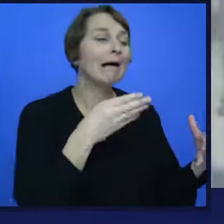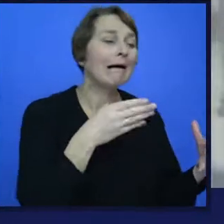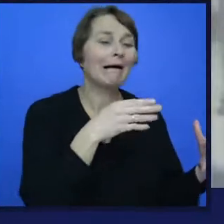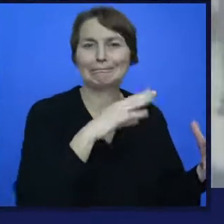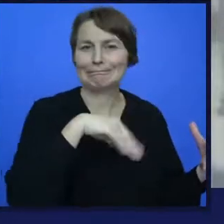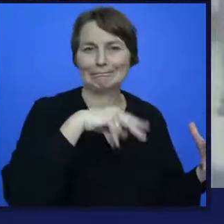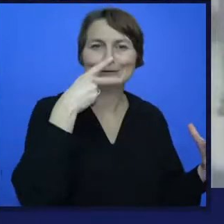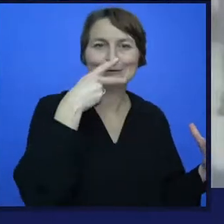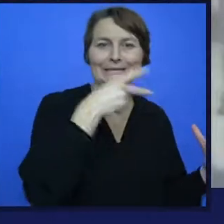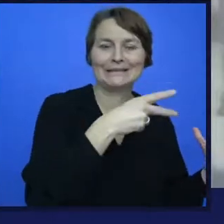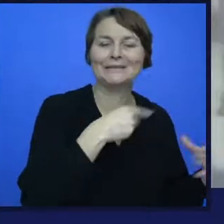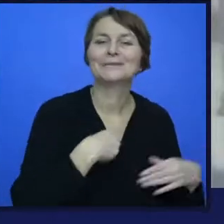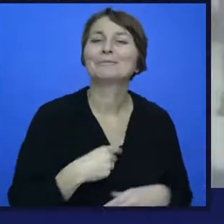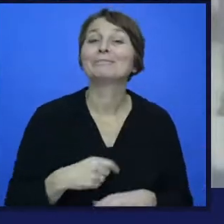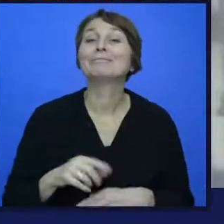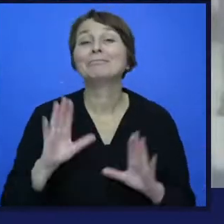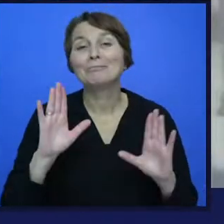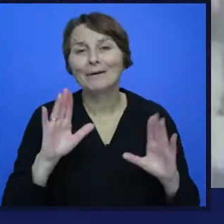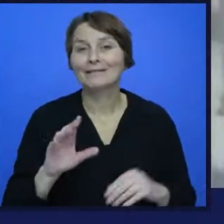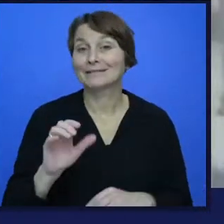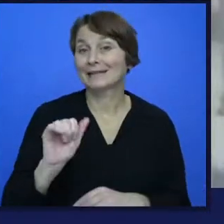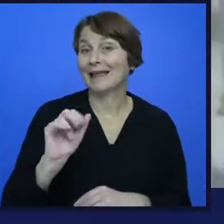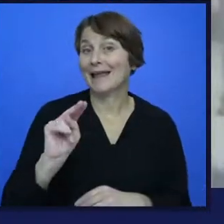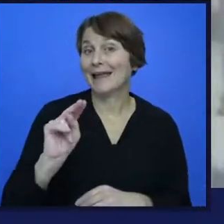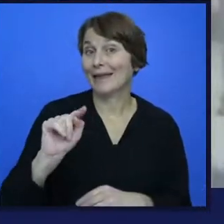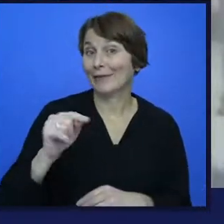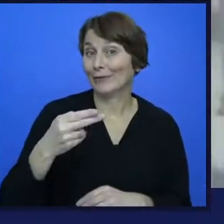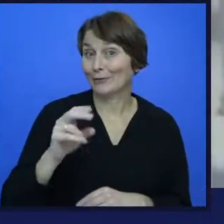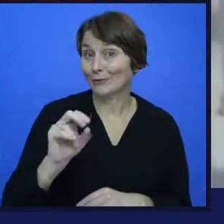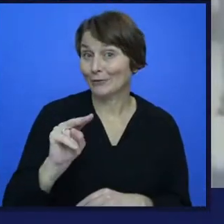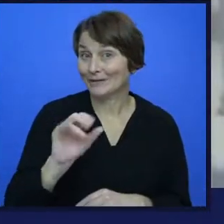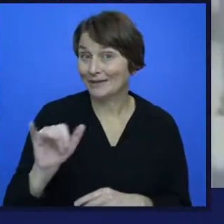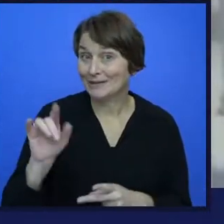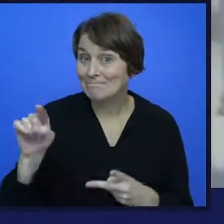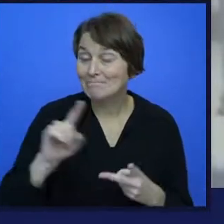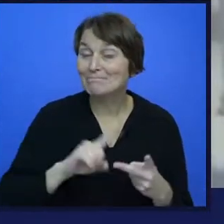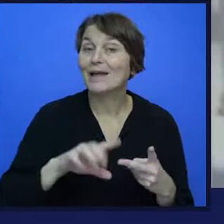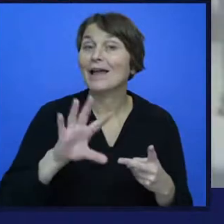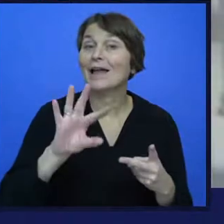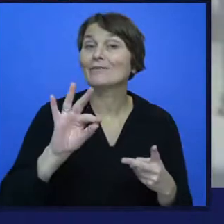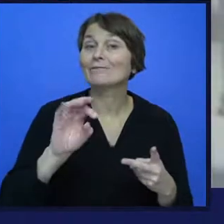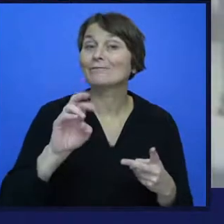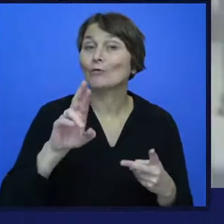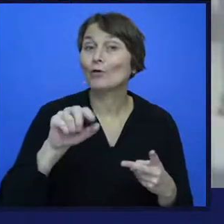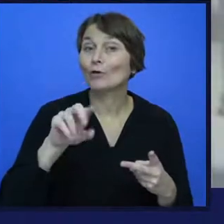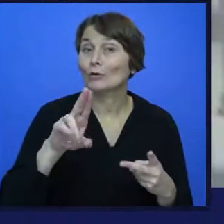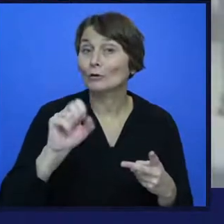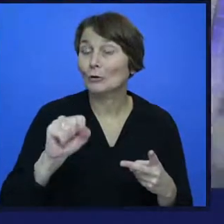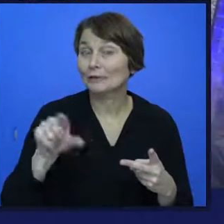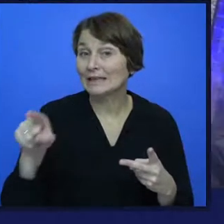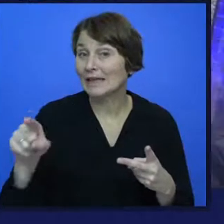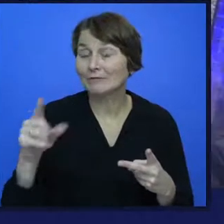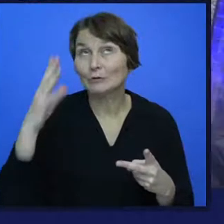But Anthony and Fergus, if you had any feedback on devices out there.